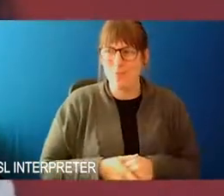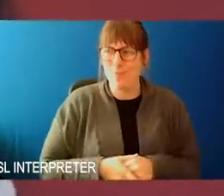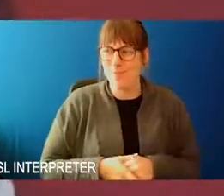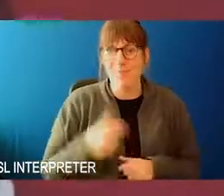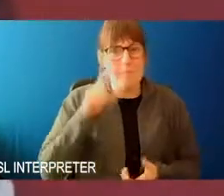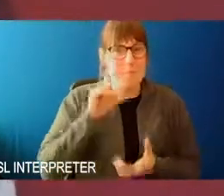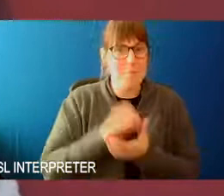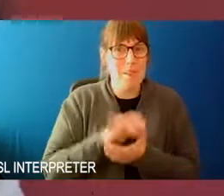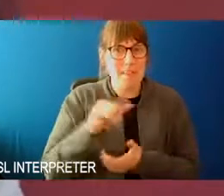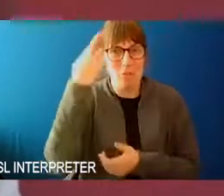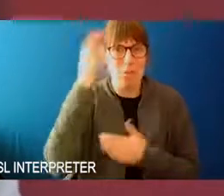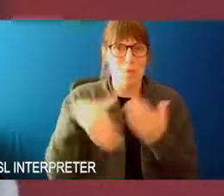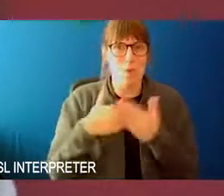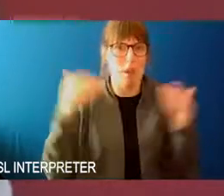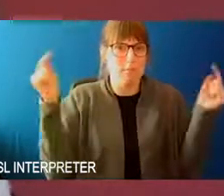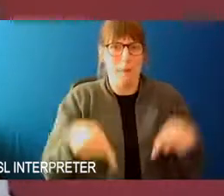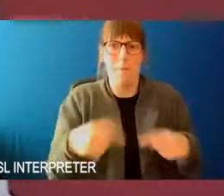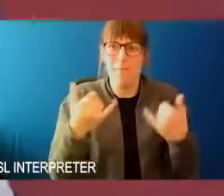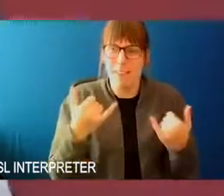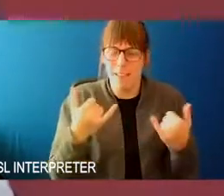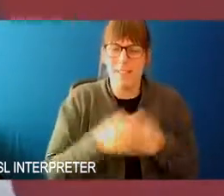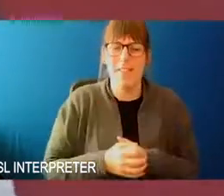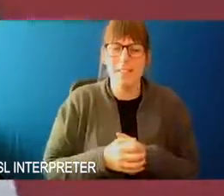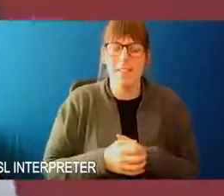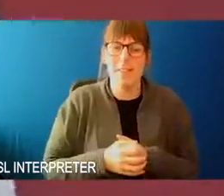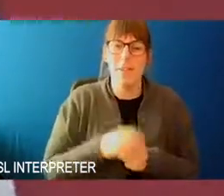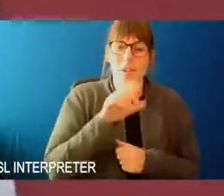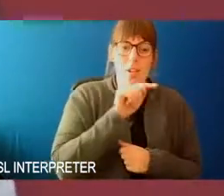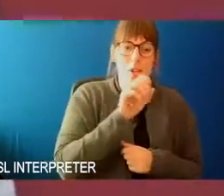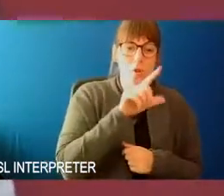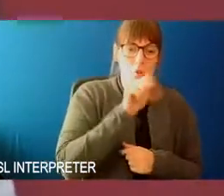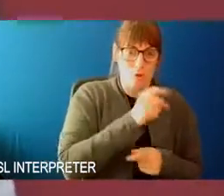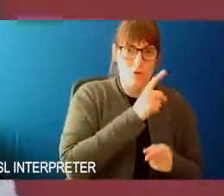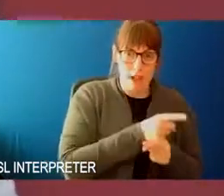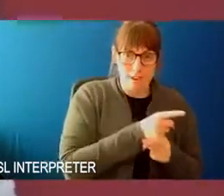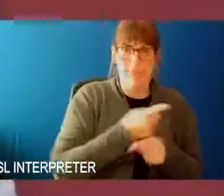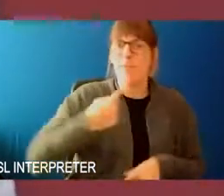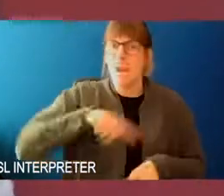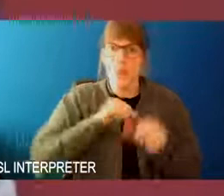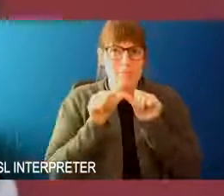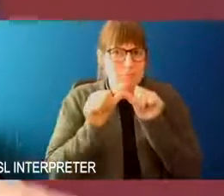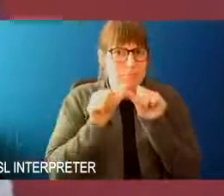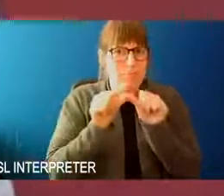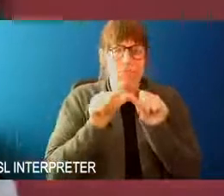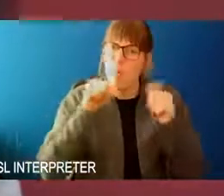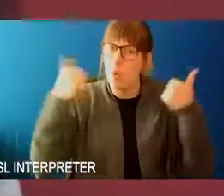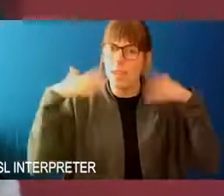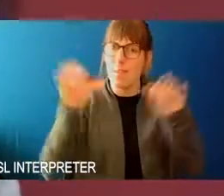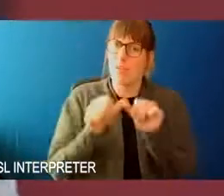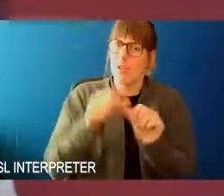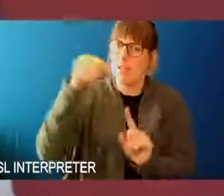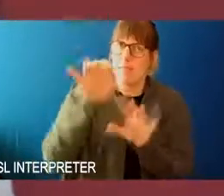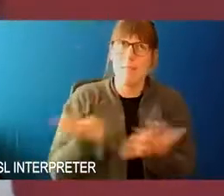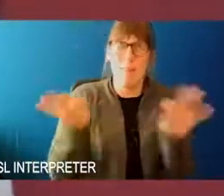I really do. And I think that's why we're all here. And by finding the right tools with enough